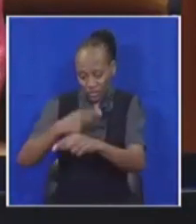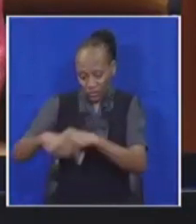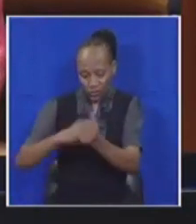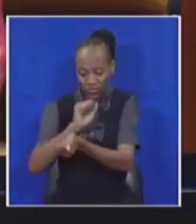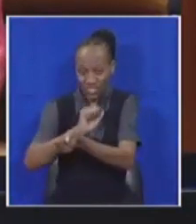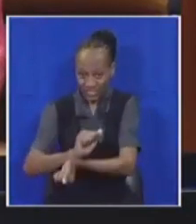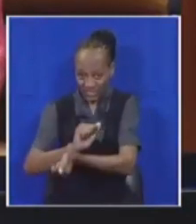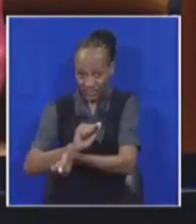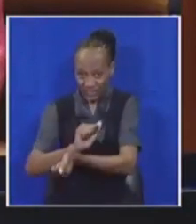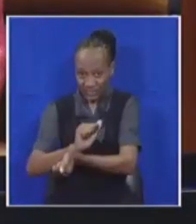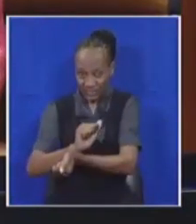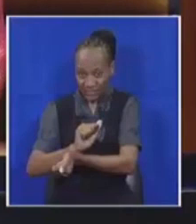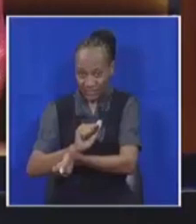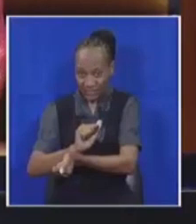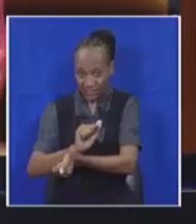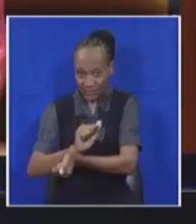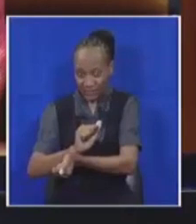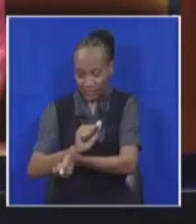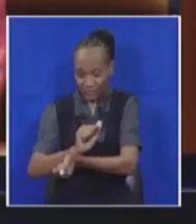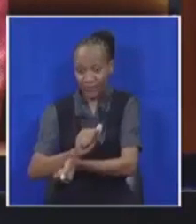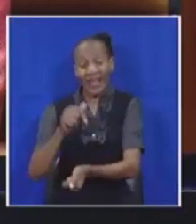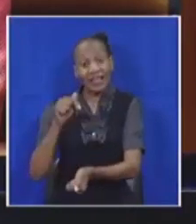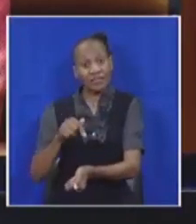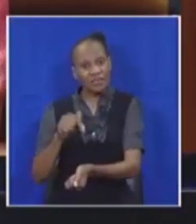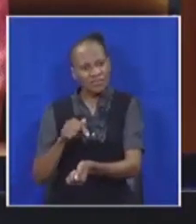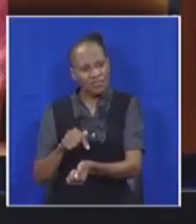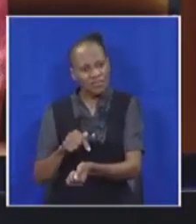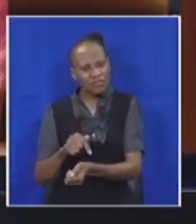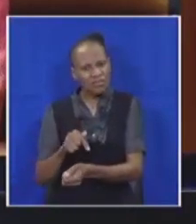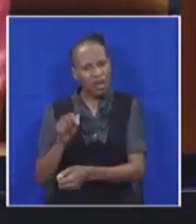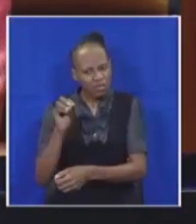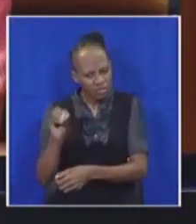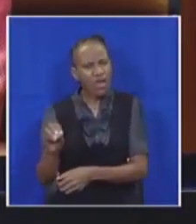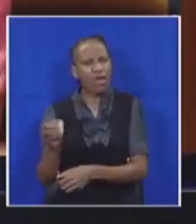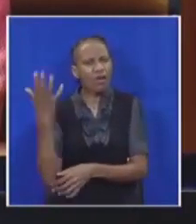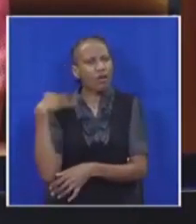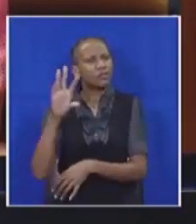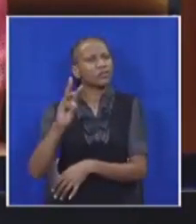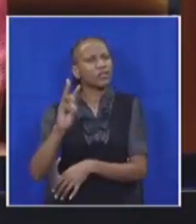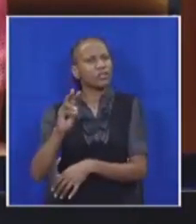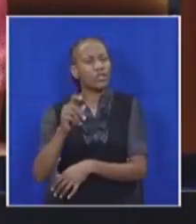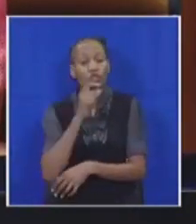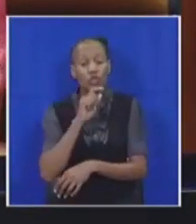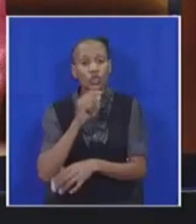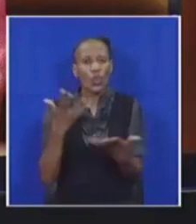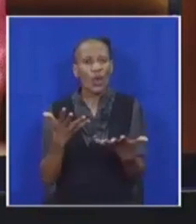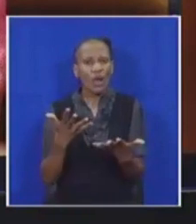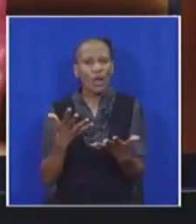A matter was raised about cable ties that were allegedly intended to be used on members of